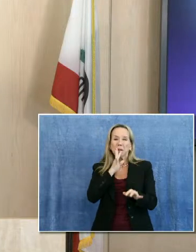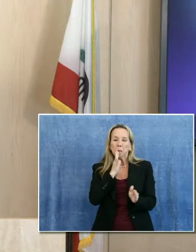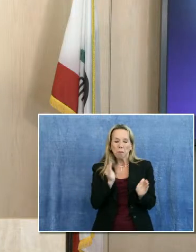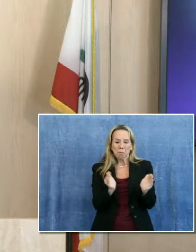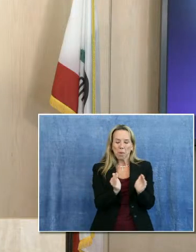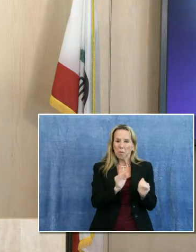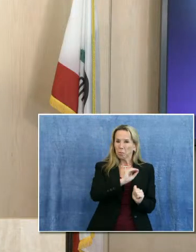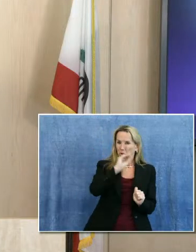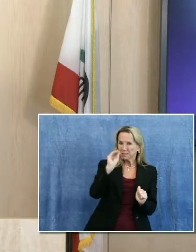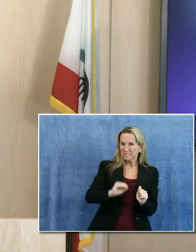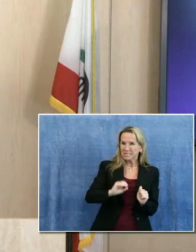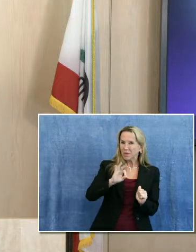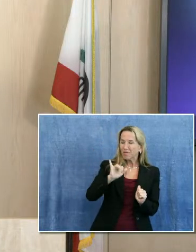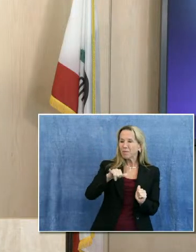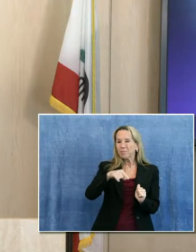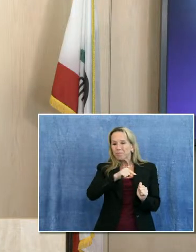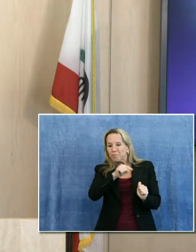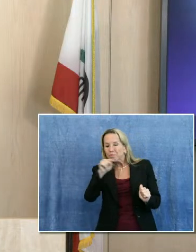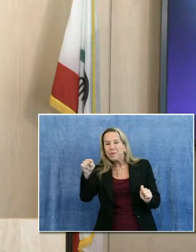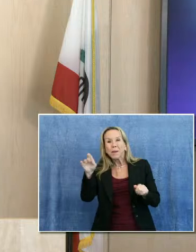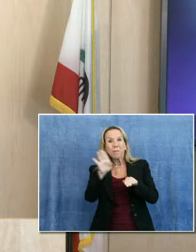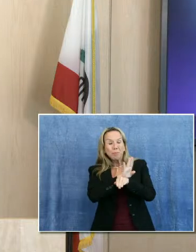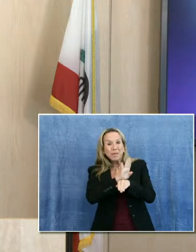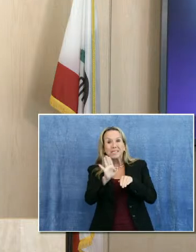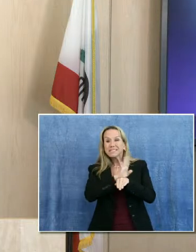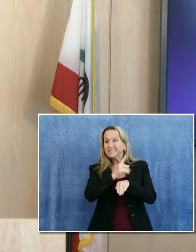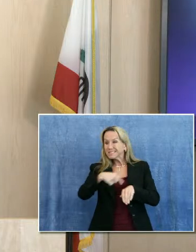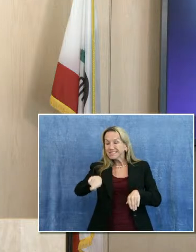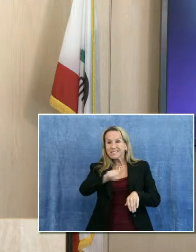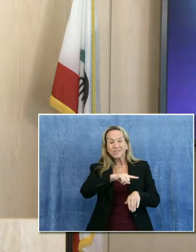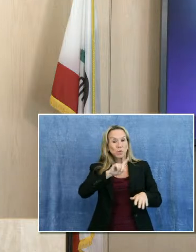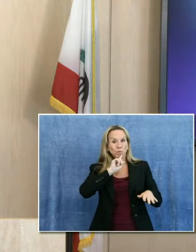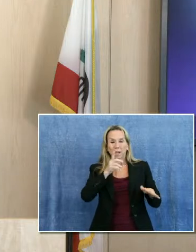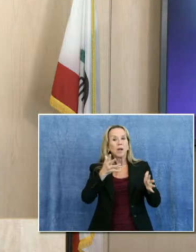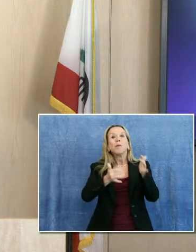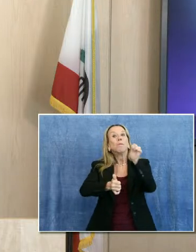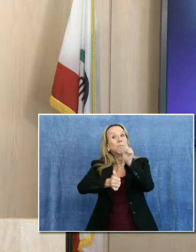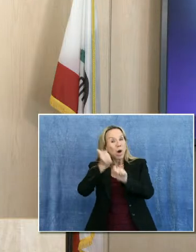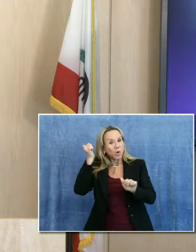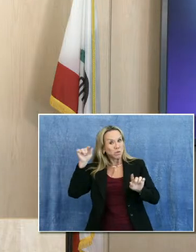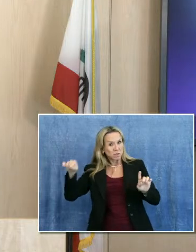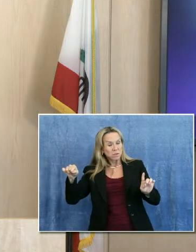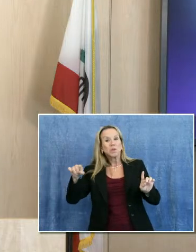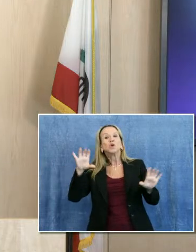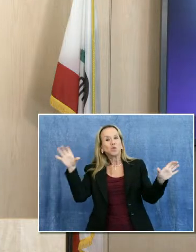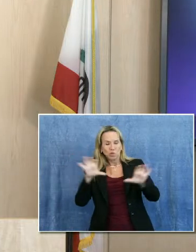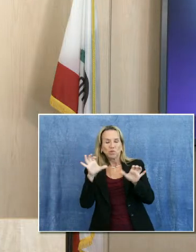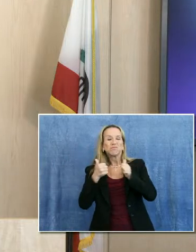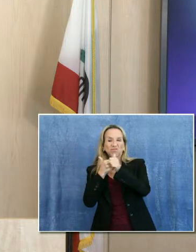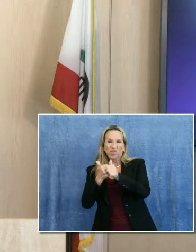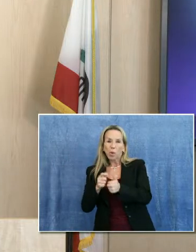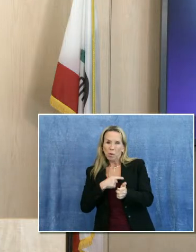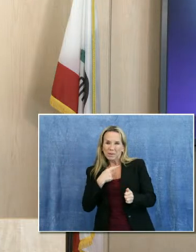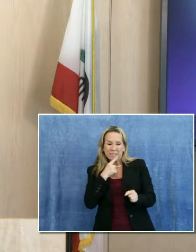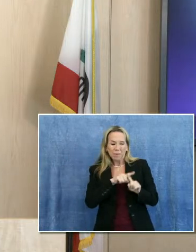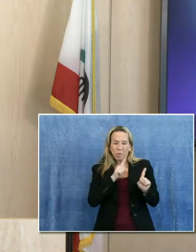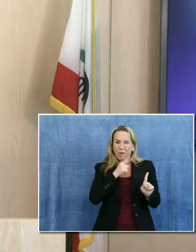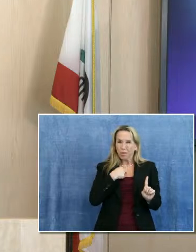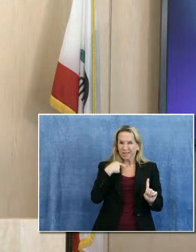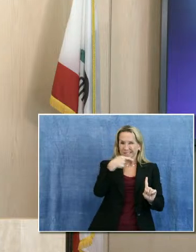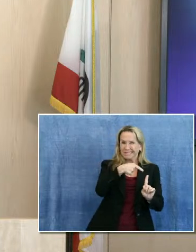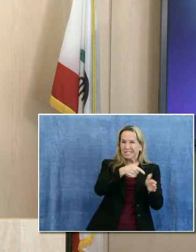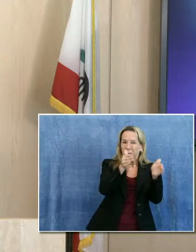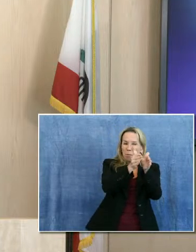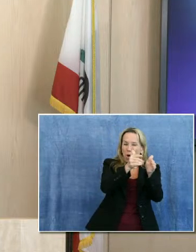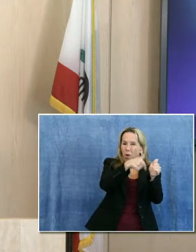majority of businesses and entities out there are doing everything that we ask of them, and they're really doing incredible work to find creative ways to